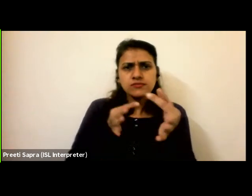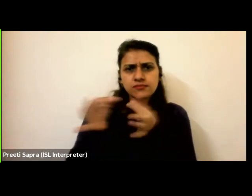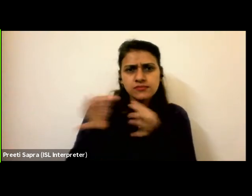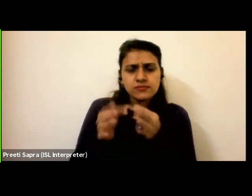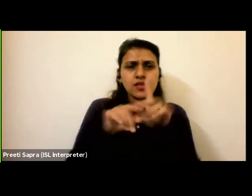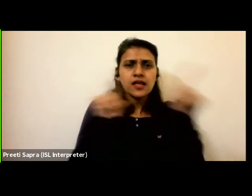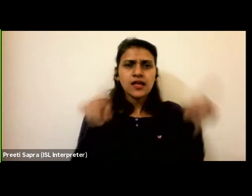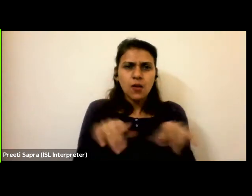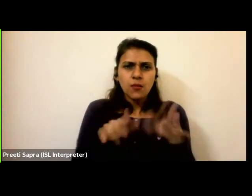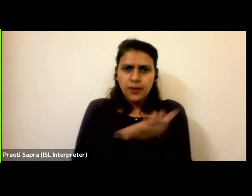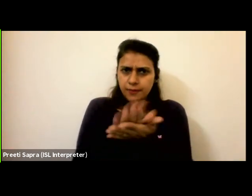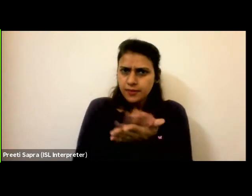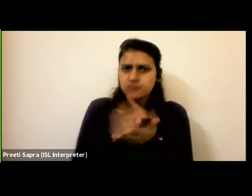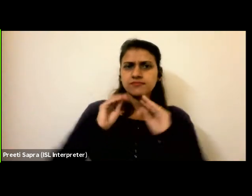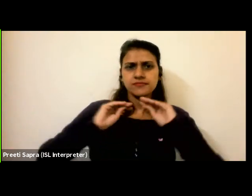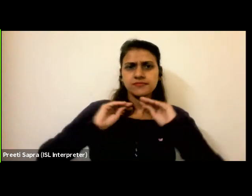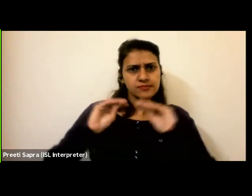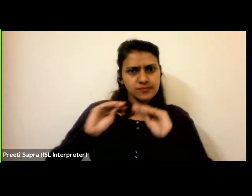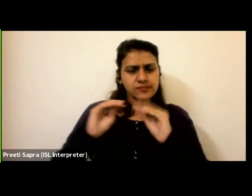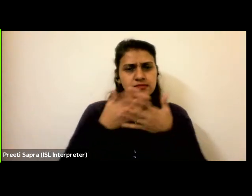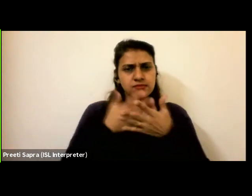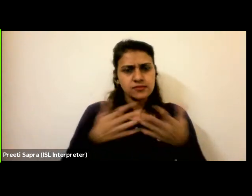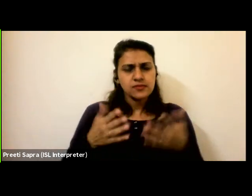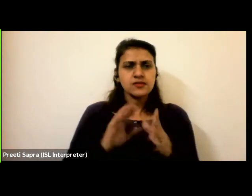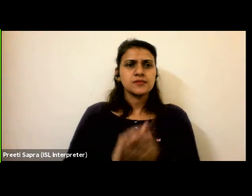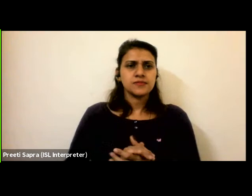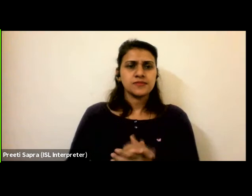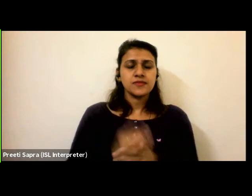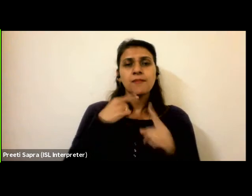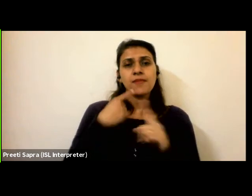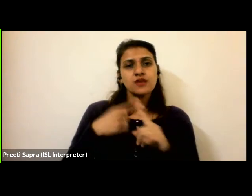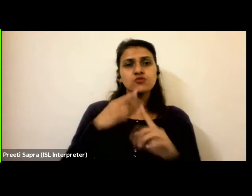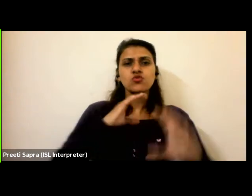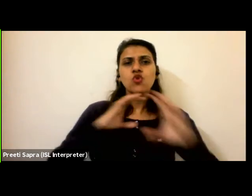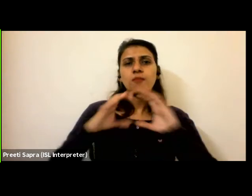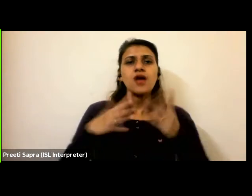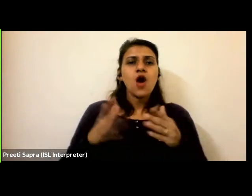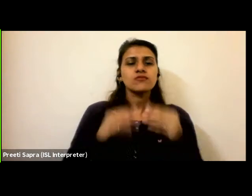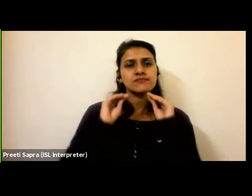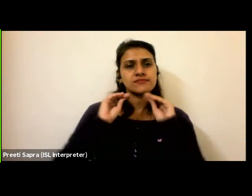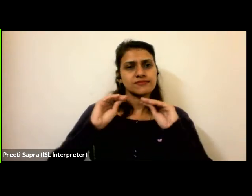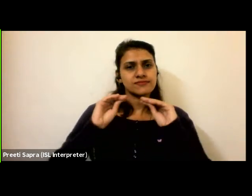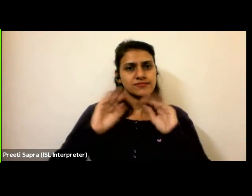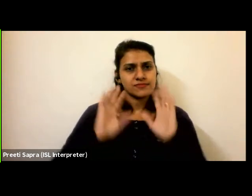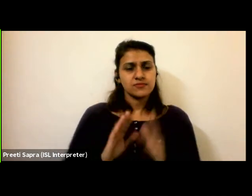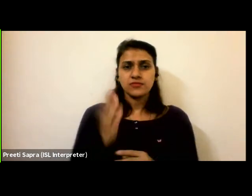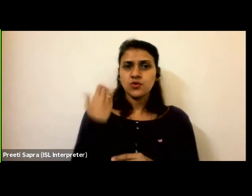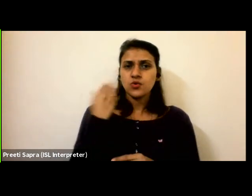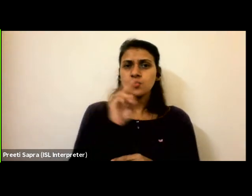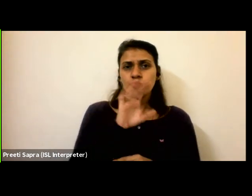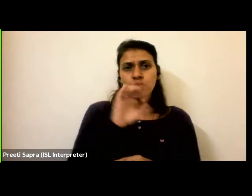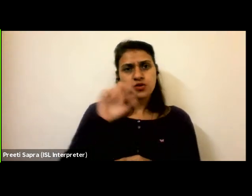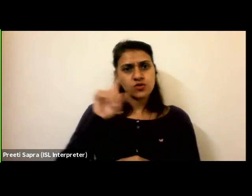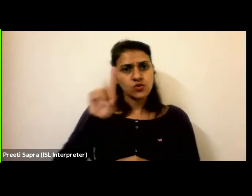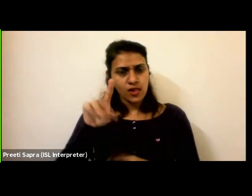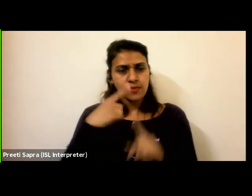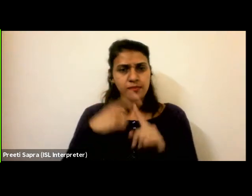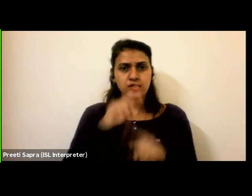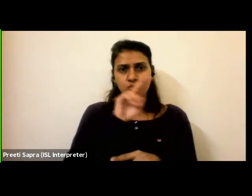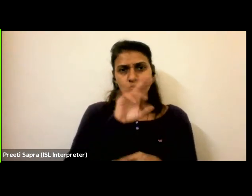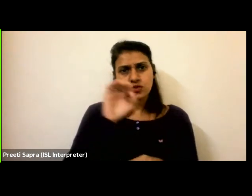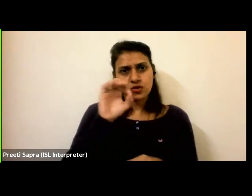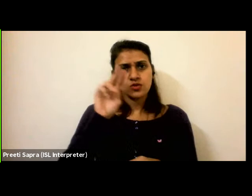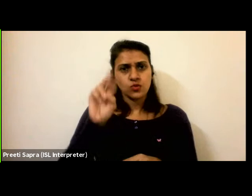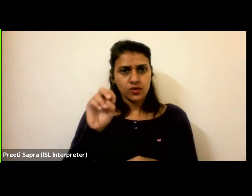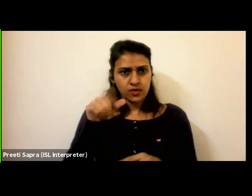computer basics, etiquette, and communication. Between 2012 and 2020, he